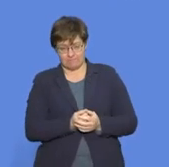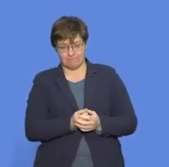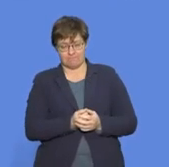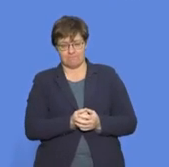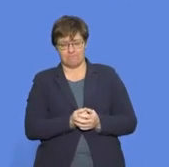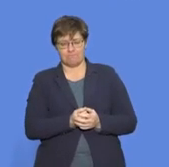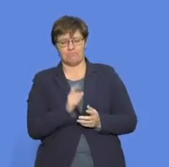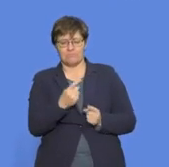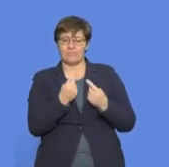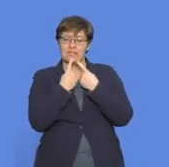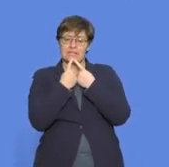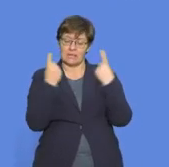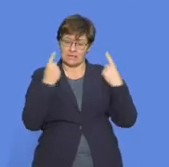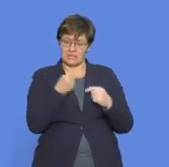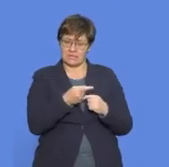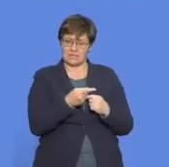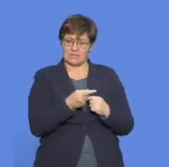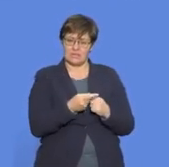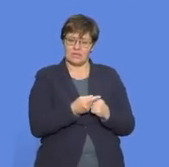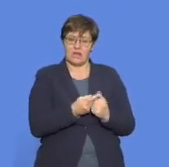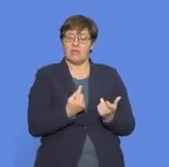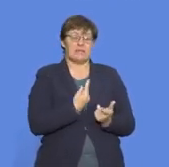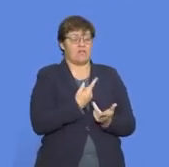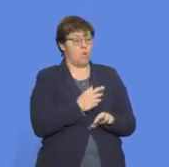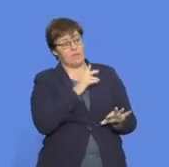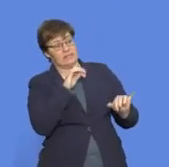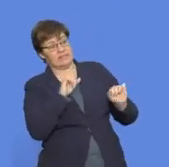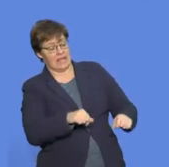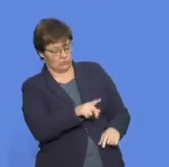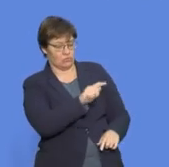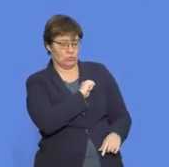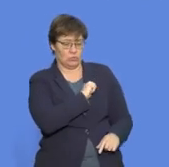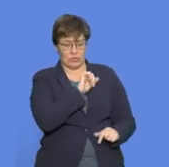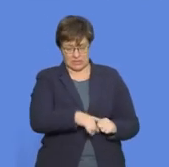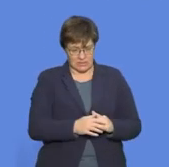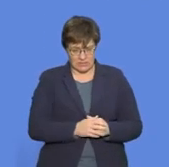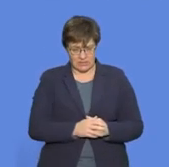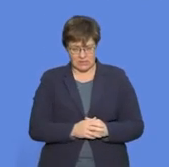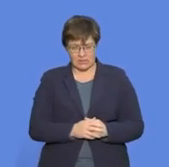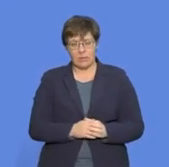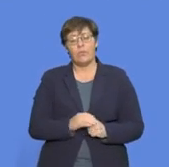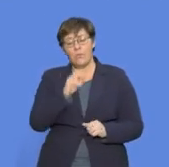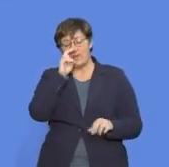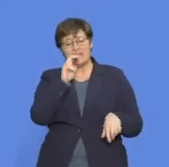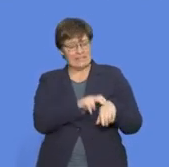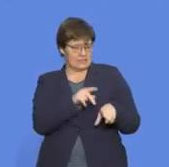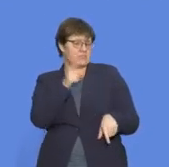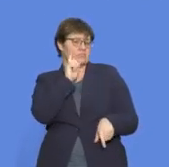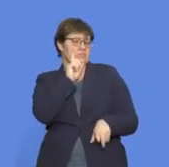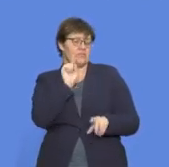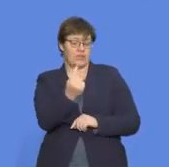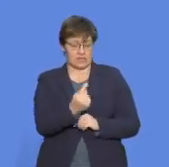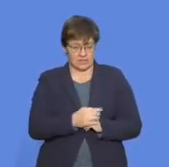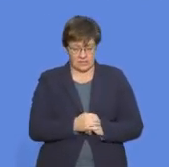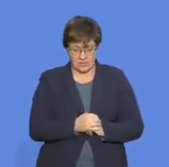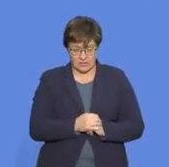a statement that we can't make, and we can't say, yes, that is a fact. We actually need to test it. Okay, and that's why